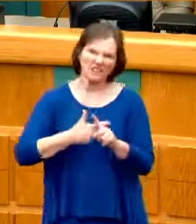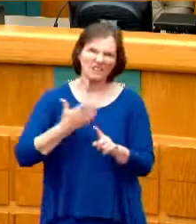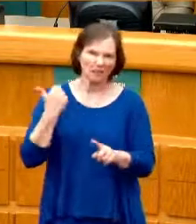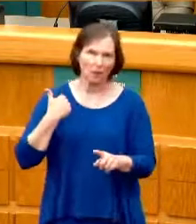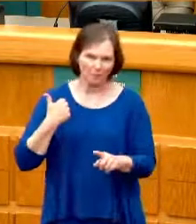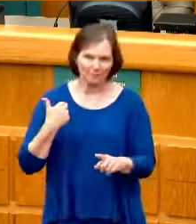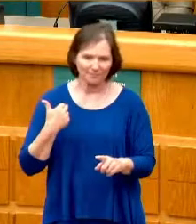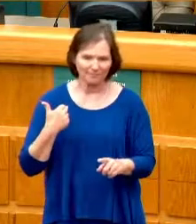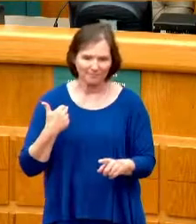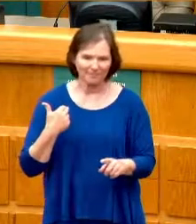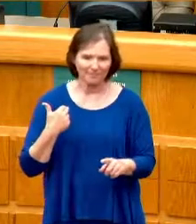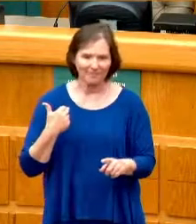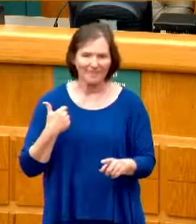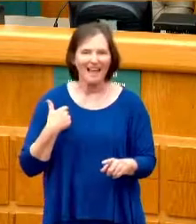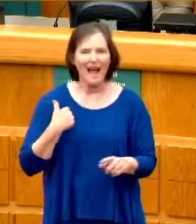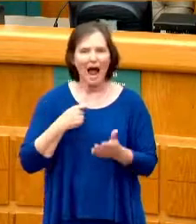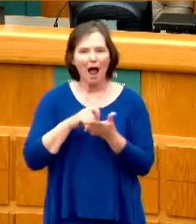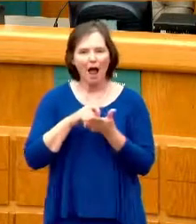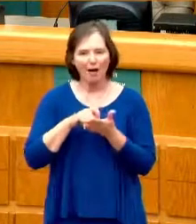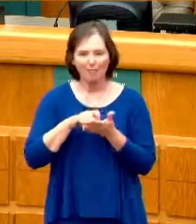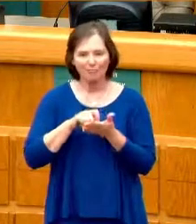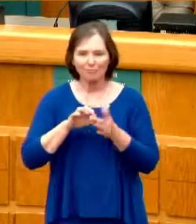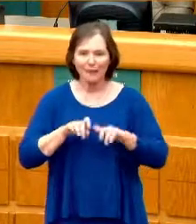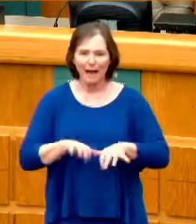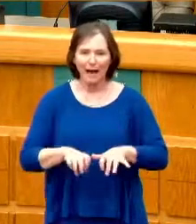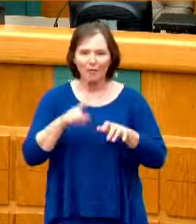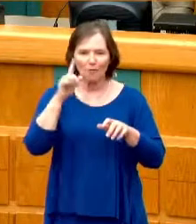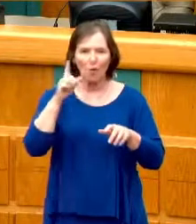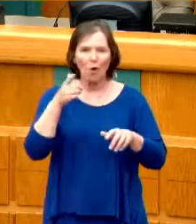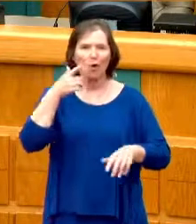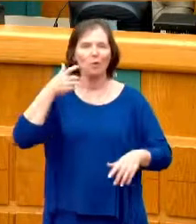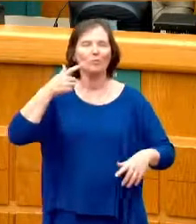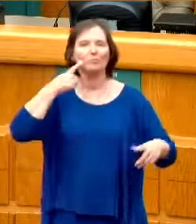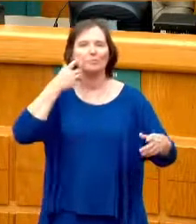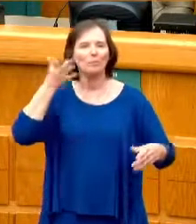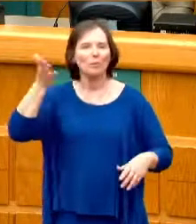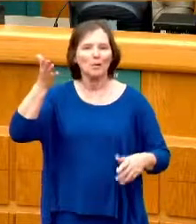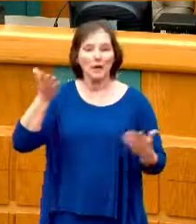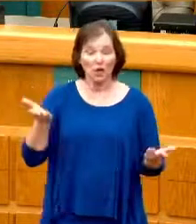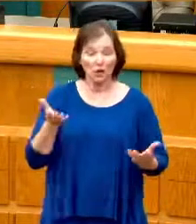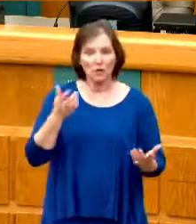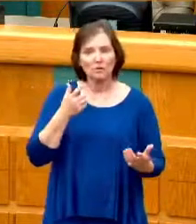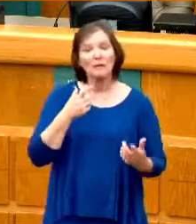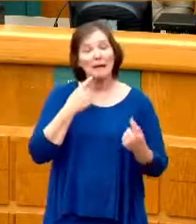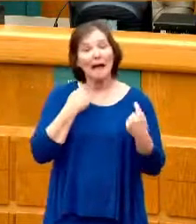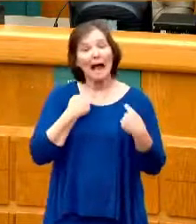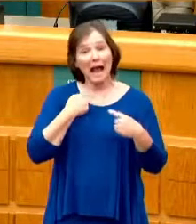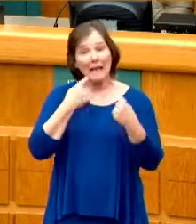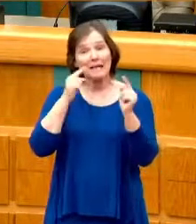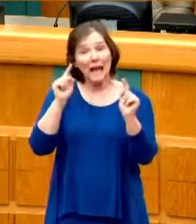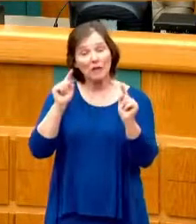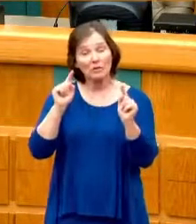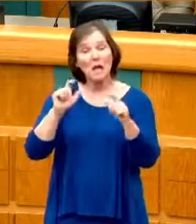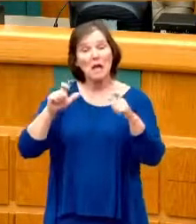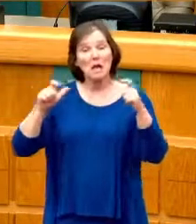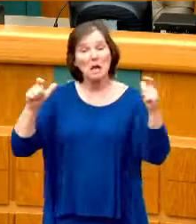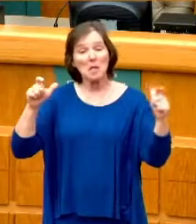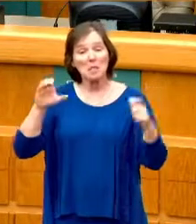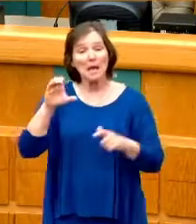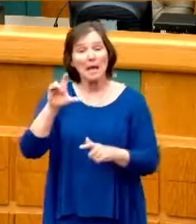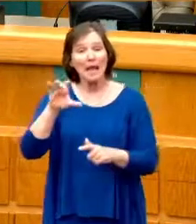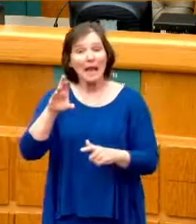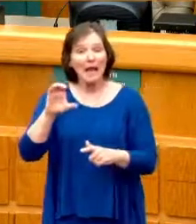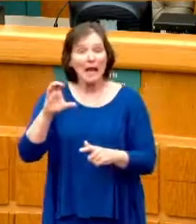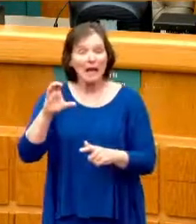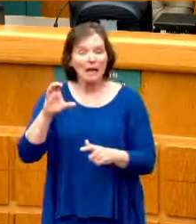probably delivering at this very podium. I said that large clinics are more efficient and small clinics are more